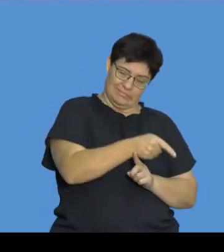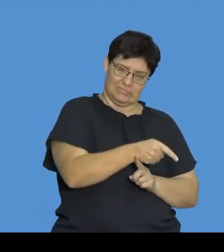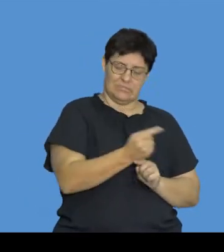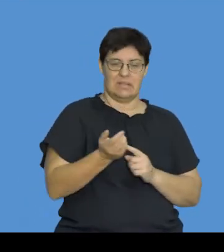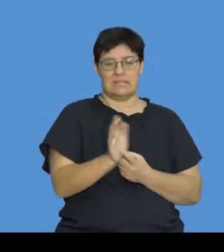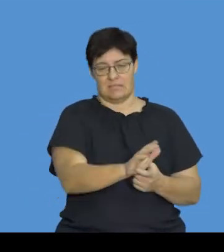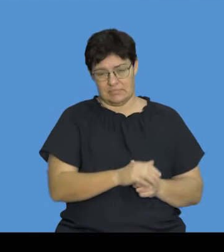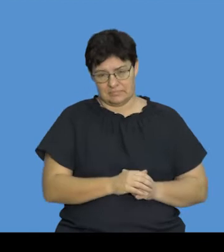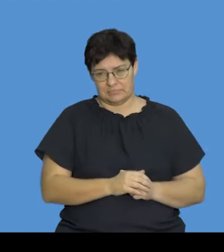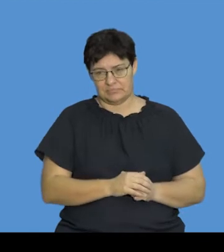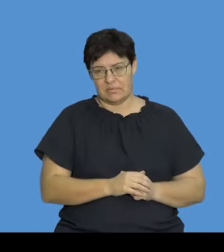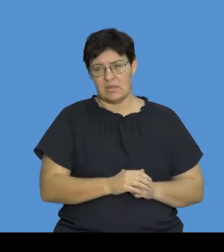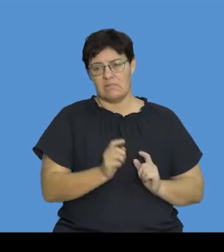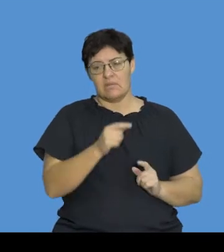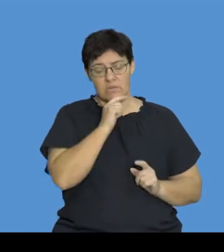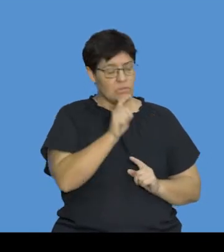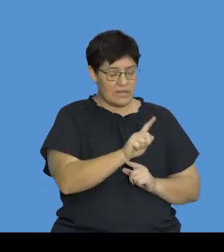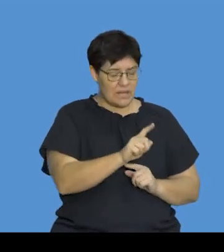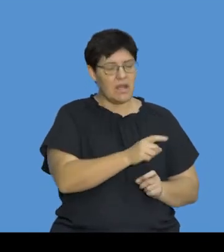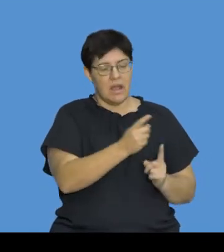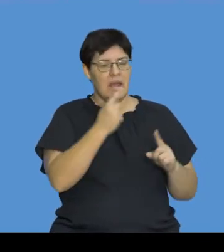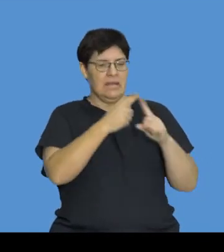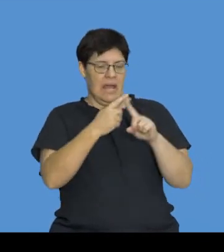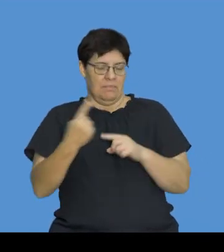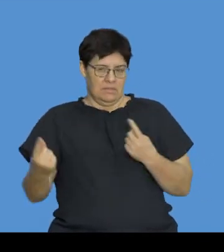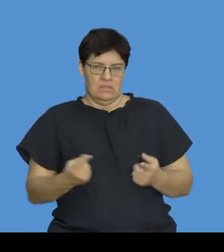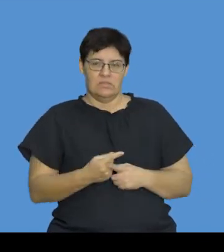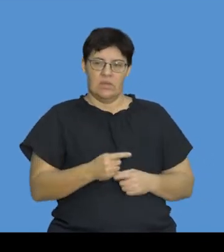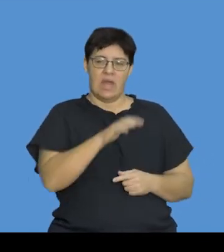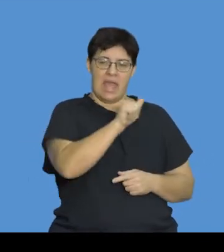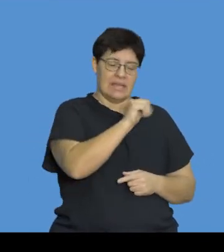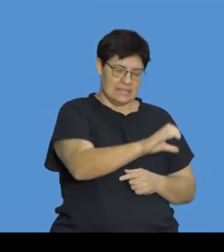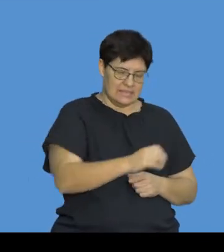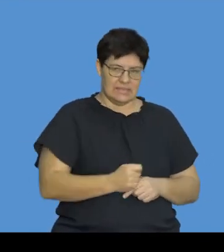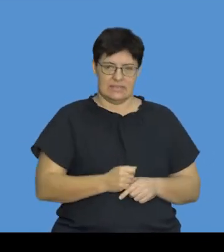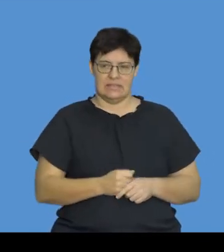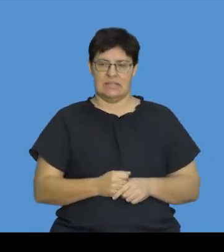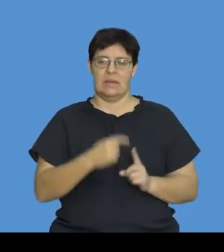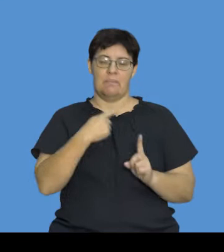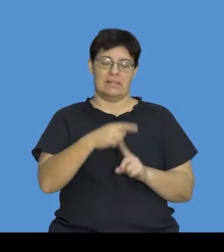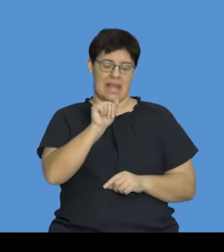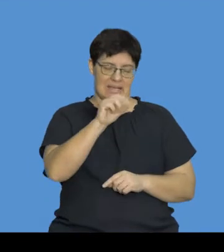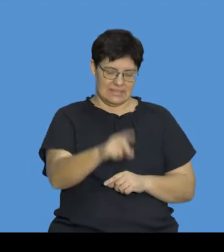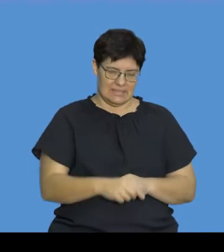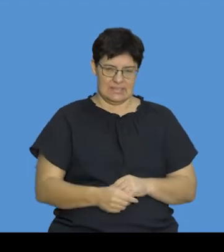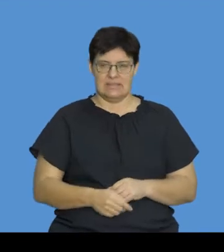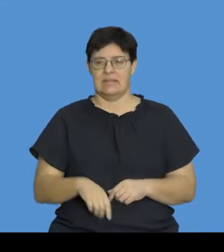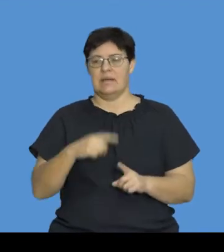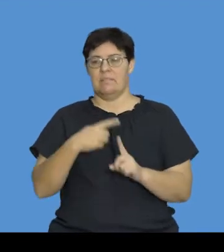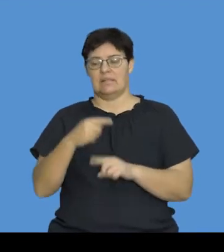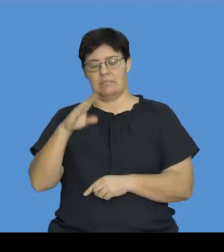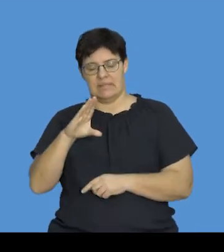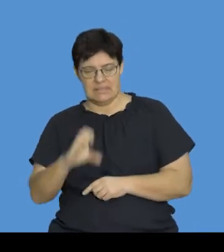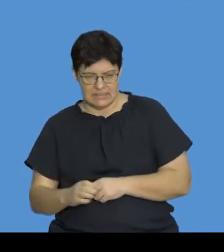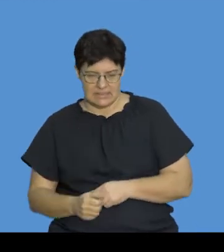if you do multiply this using what we've spoken about, it will be AC, this will be AD, that will be